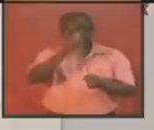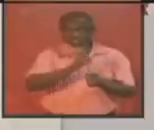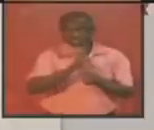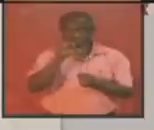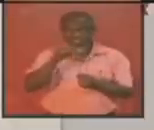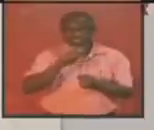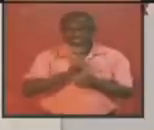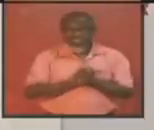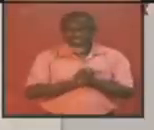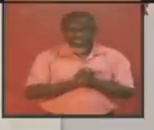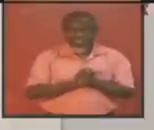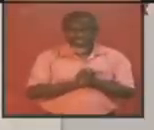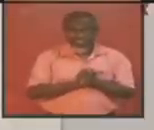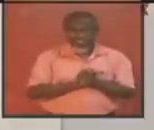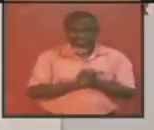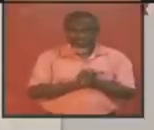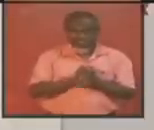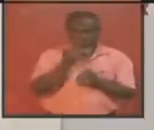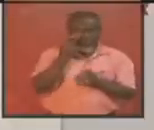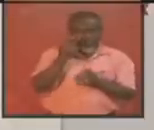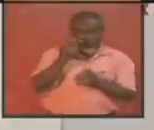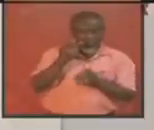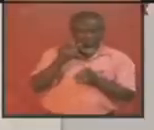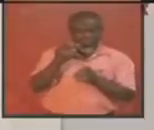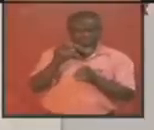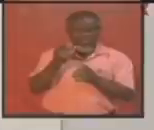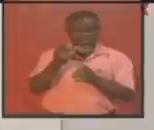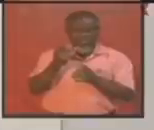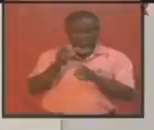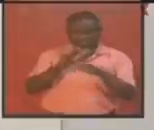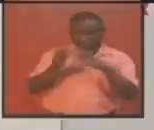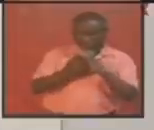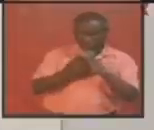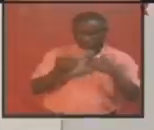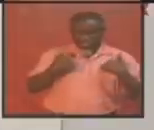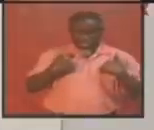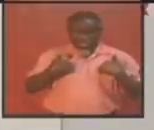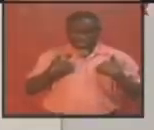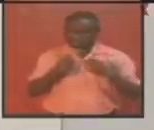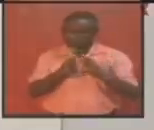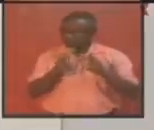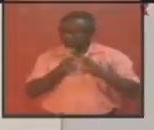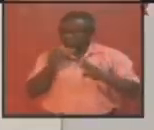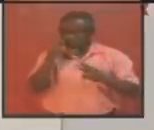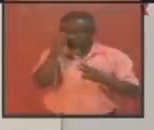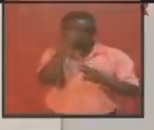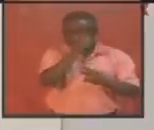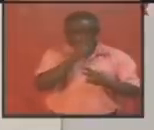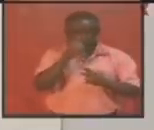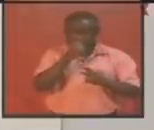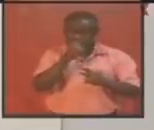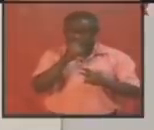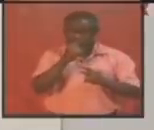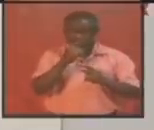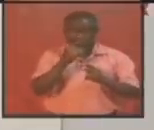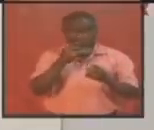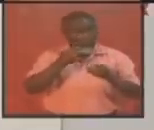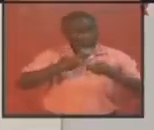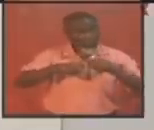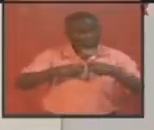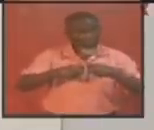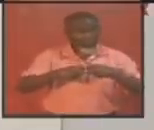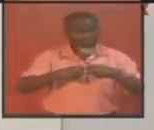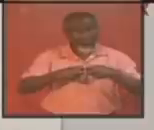fact that Barbados, in the middle of an extremely serious local crisis on their shores, chose